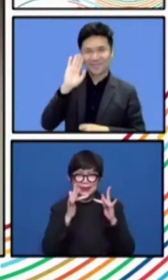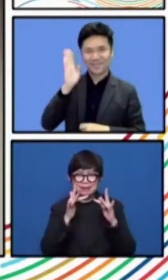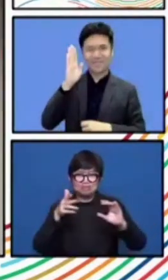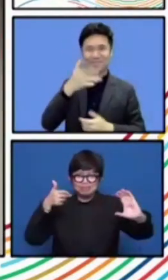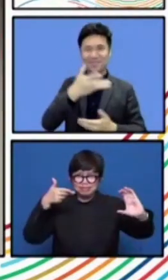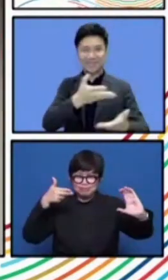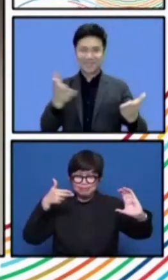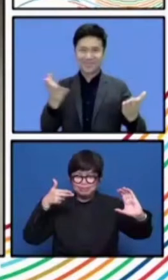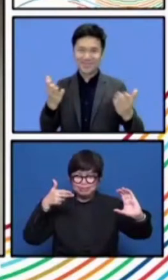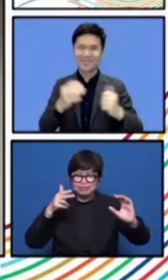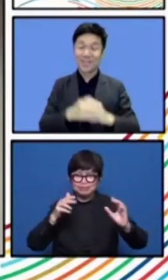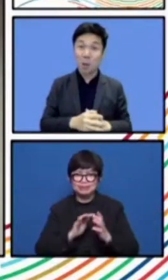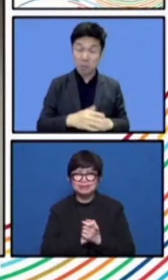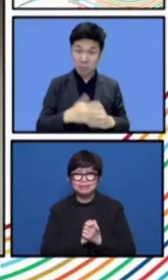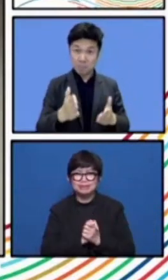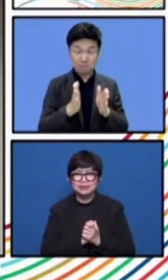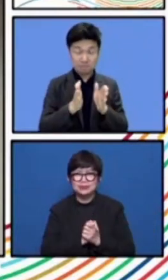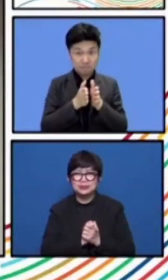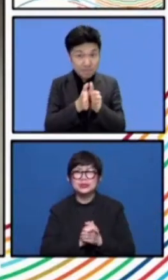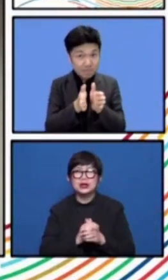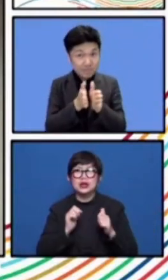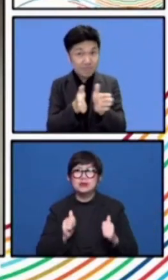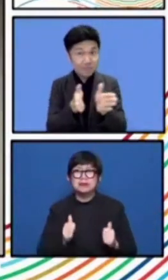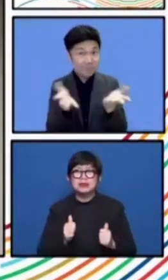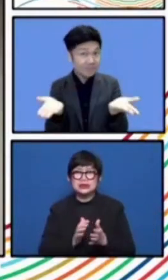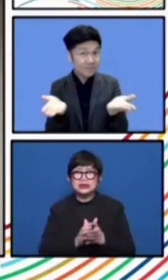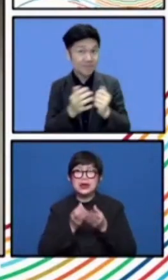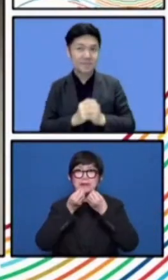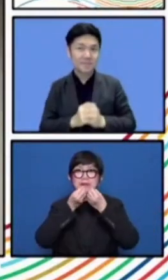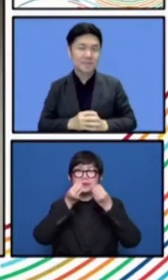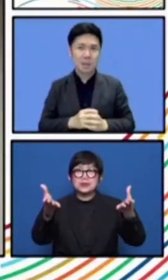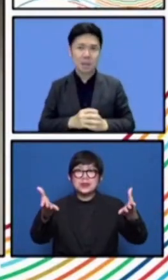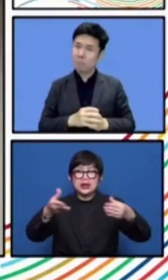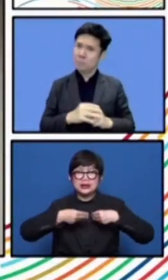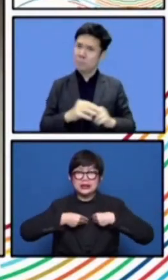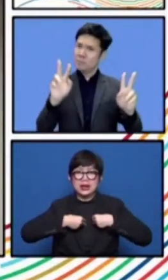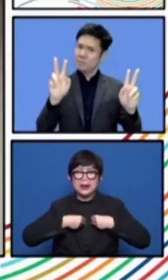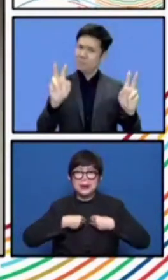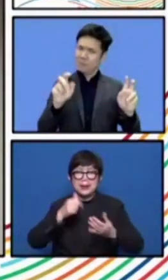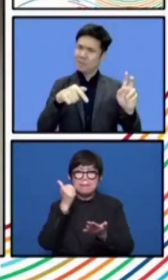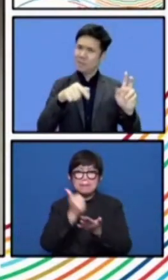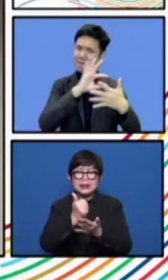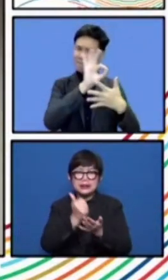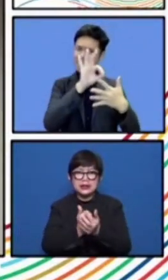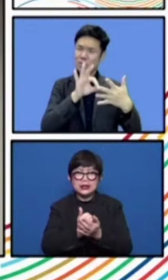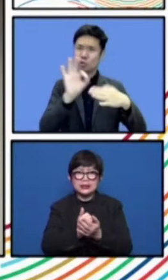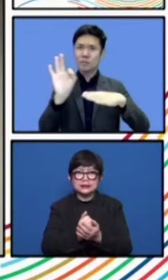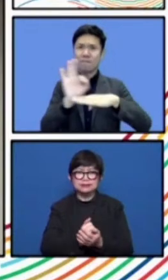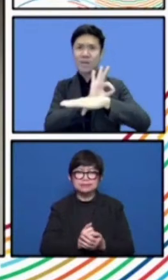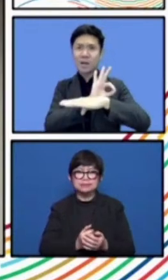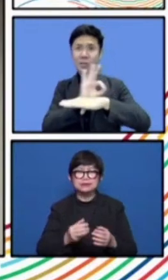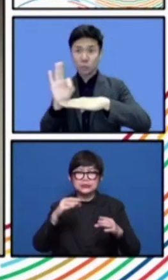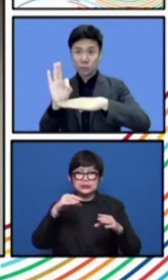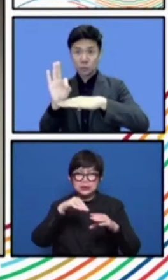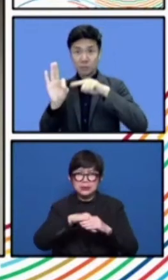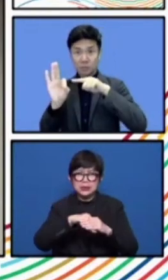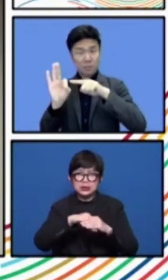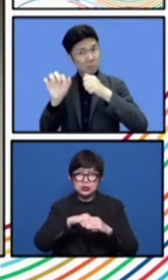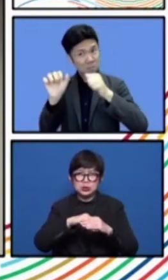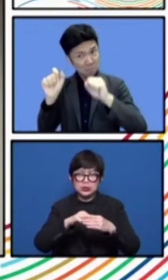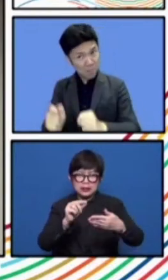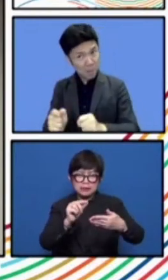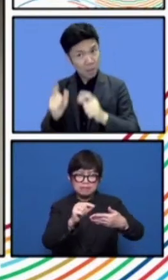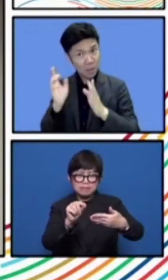can you tell us what is the importance of including questions and functioning in censuses and surveys and why is it urgent